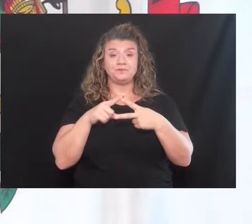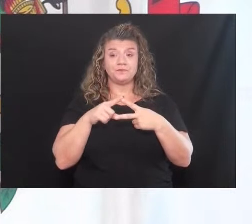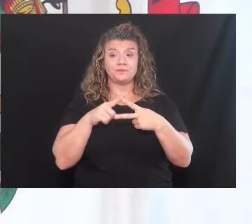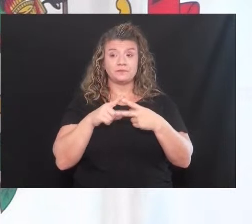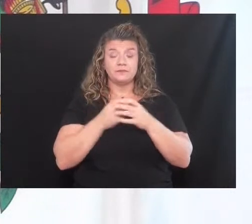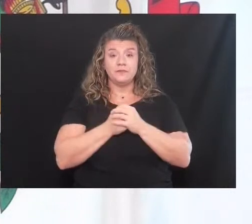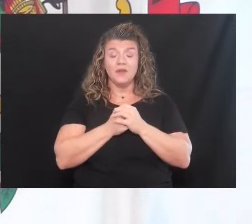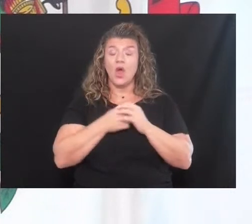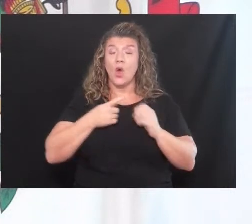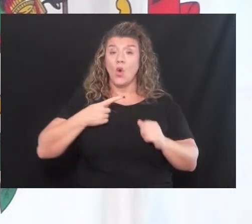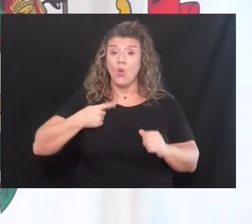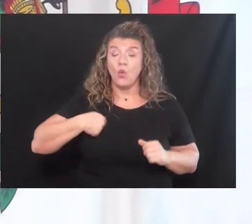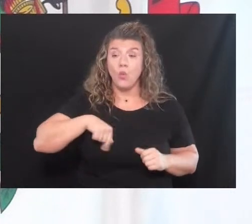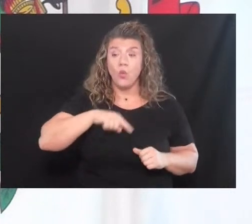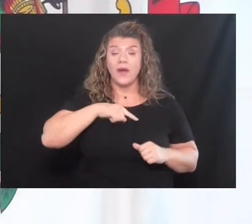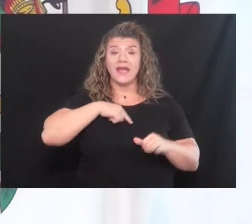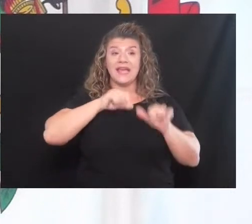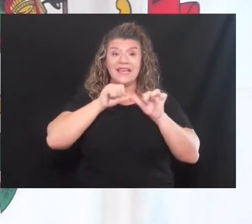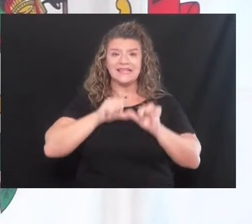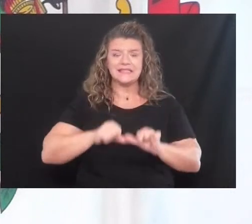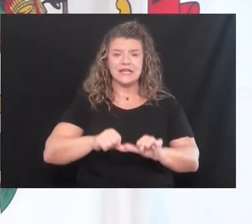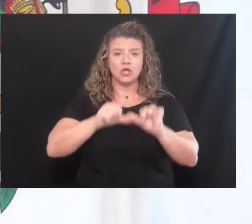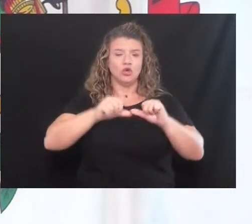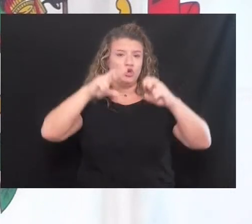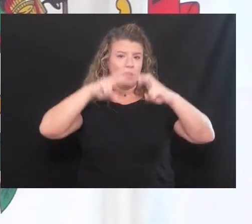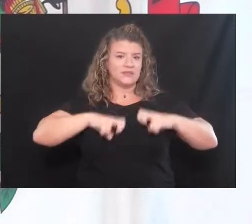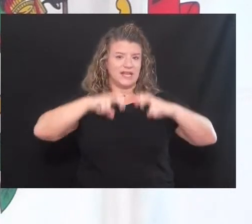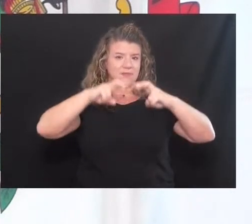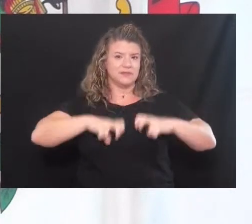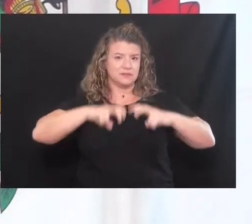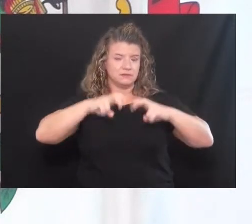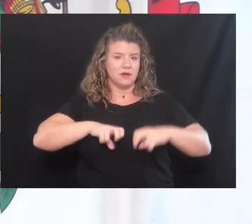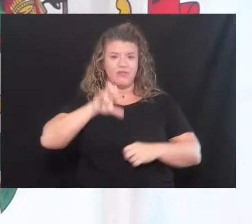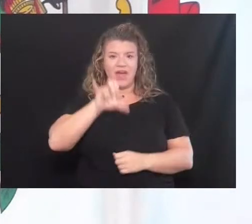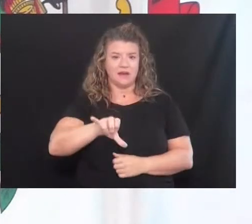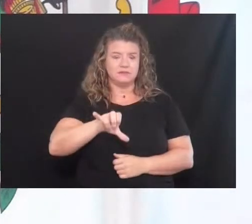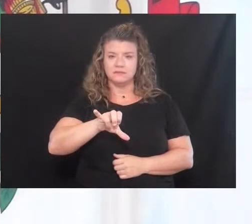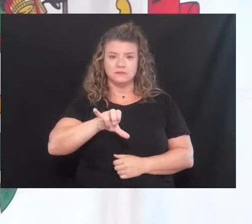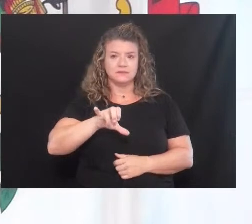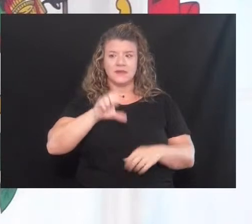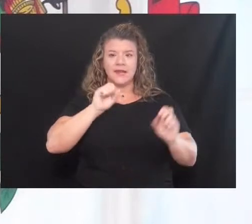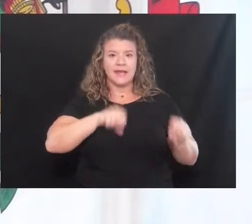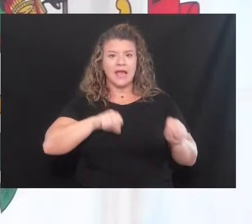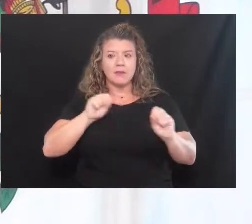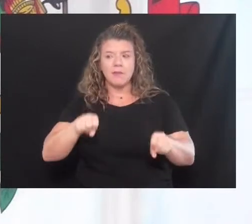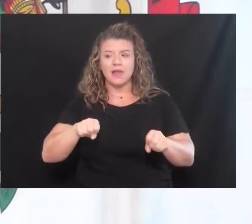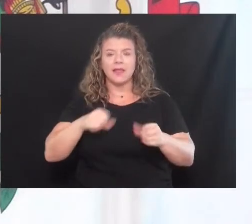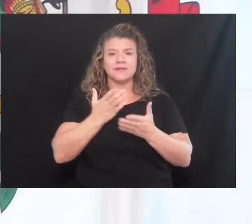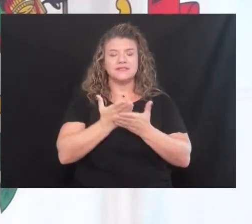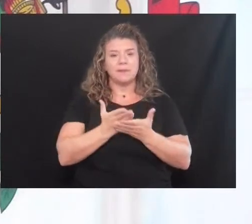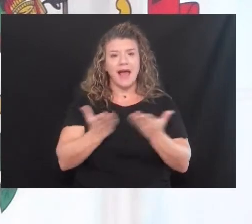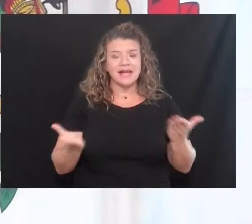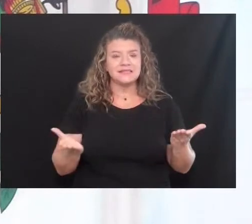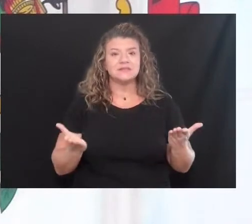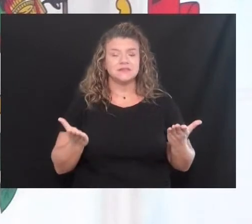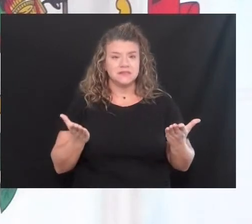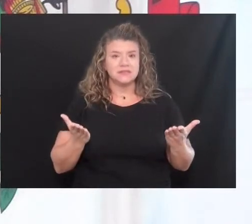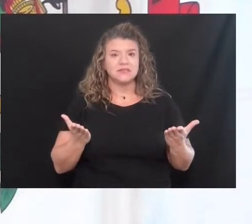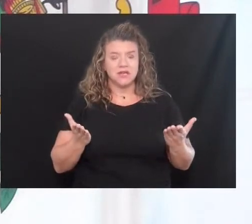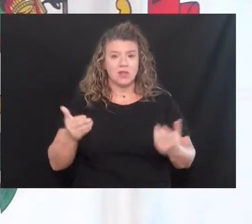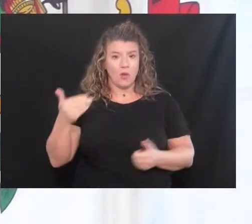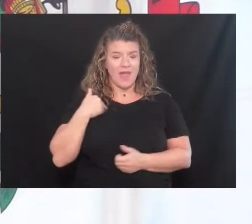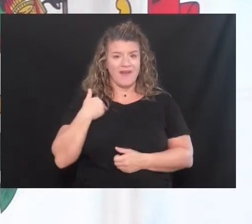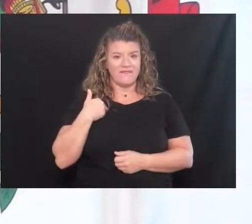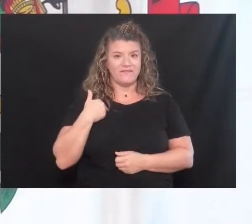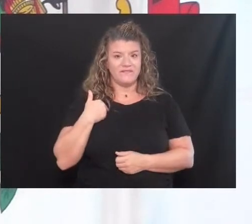we've continued to do assessments of just that, all the capabilities and the supplies and everything that we